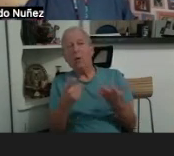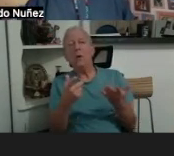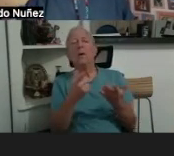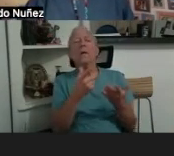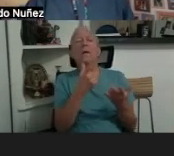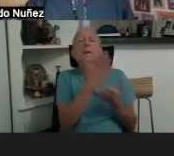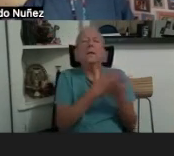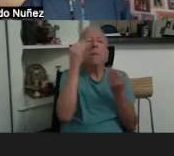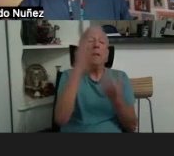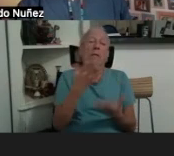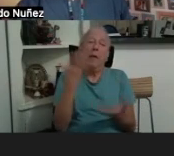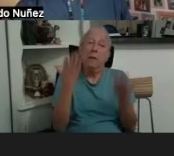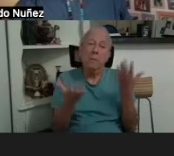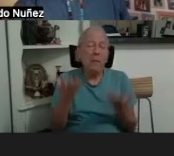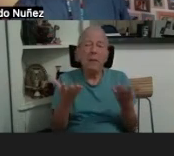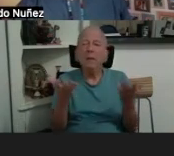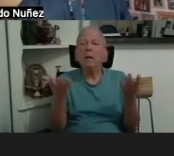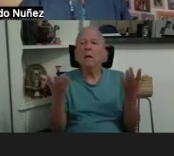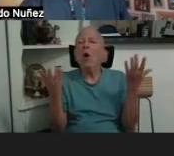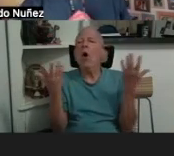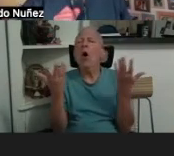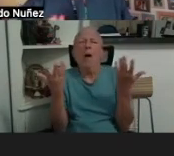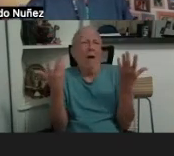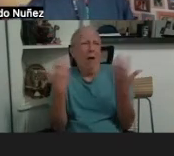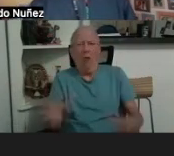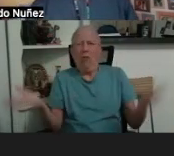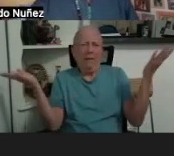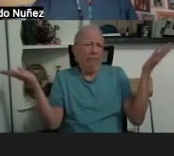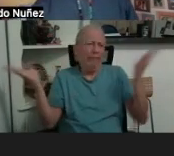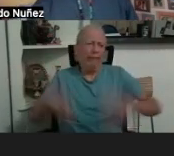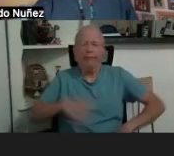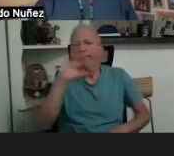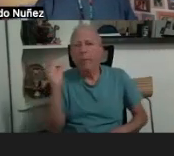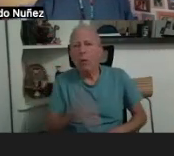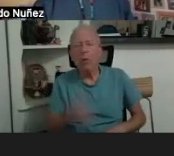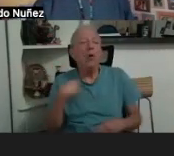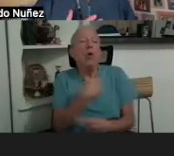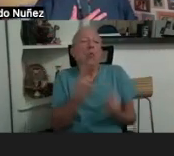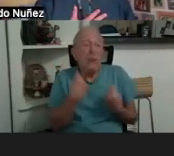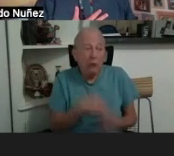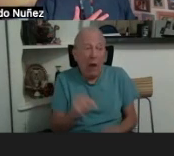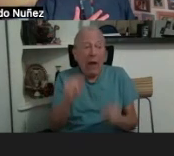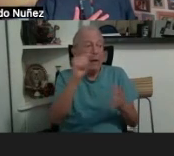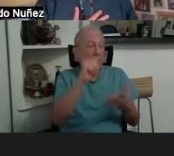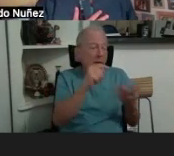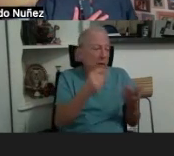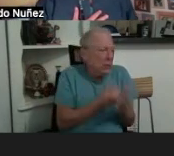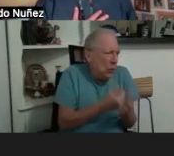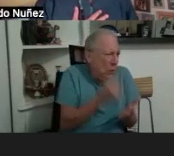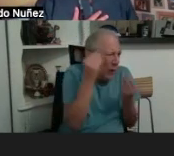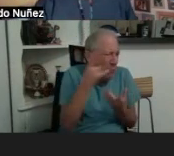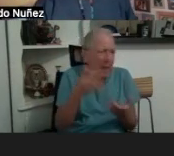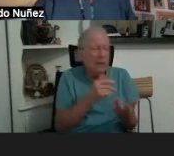have become outdated. And although we've tried to collect accurate information and give the laws our best